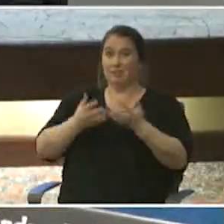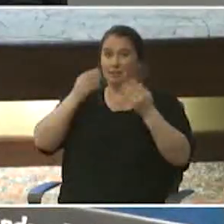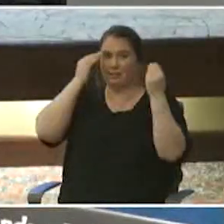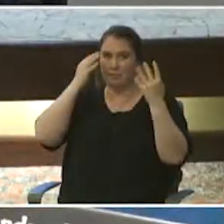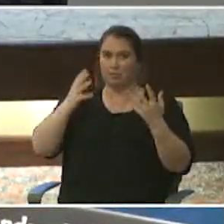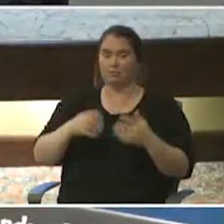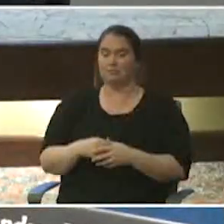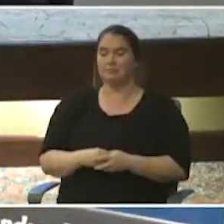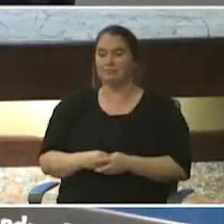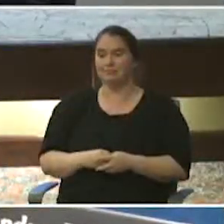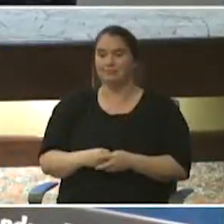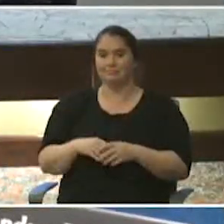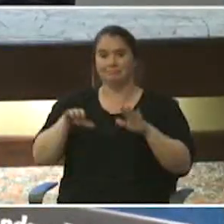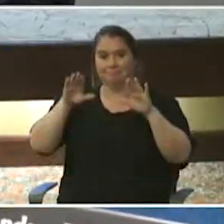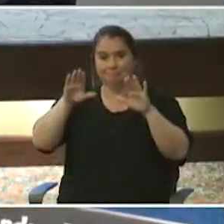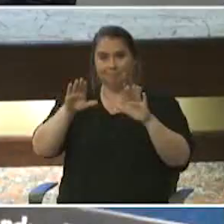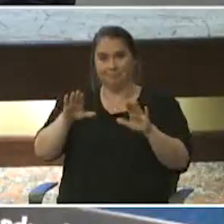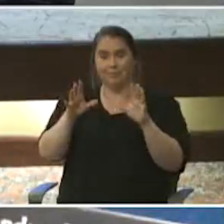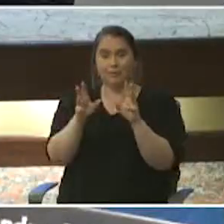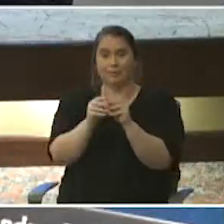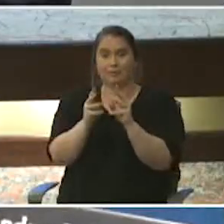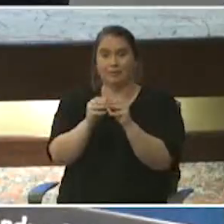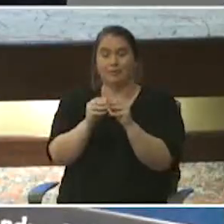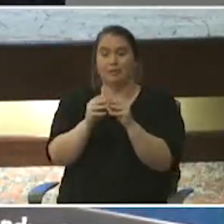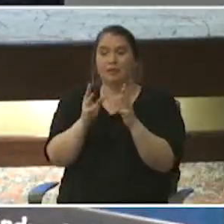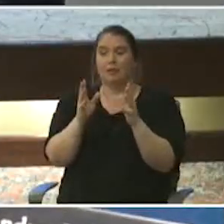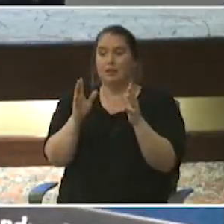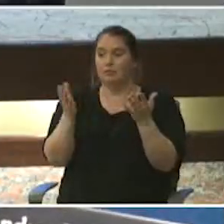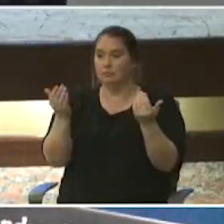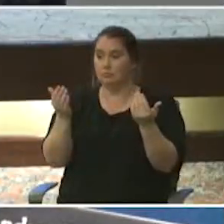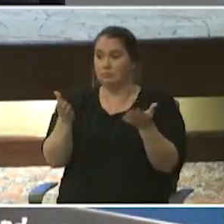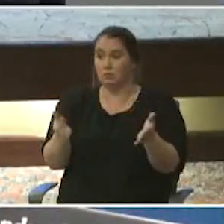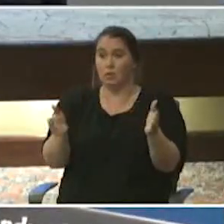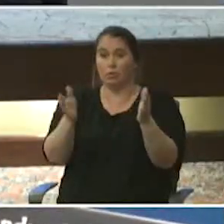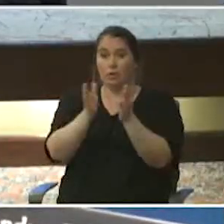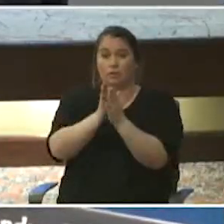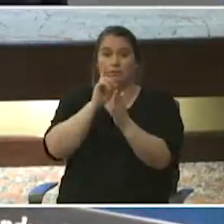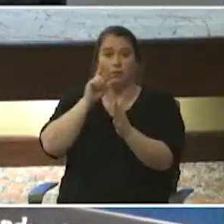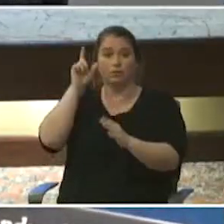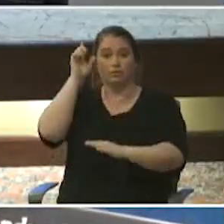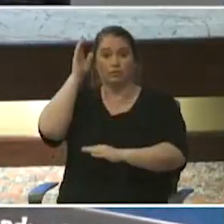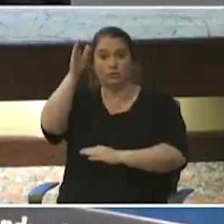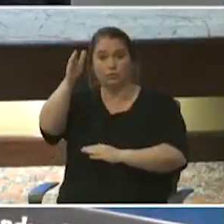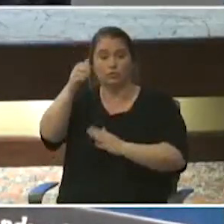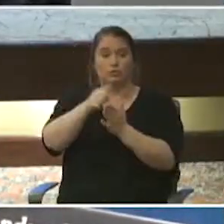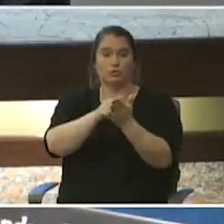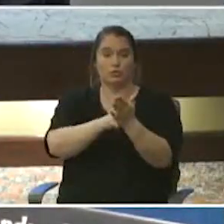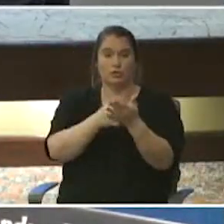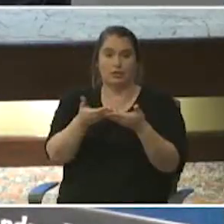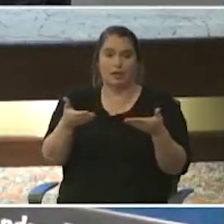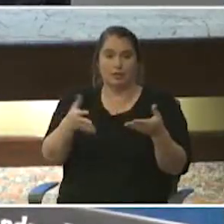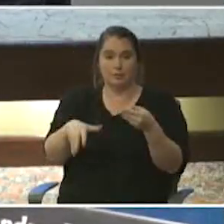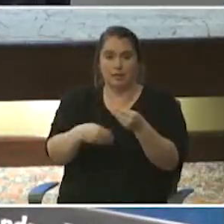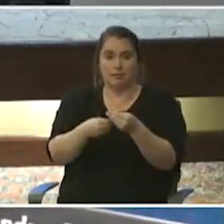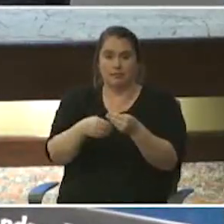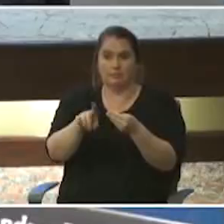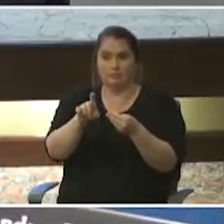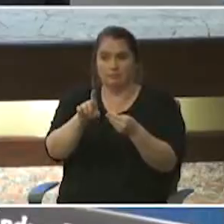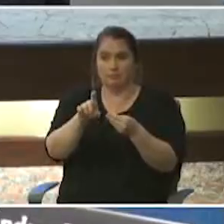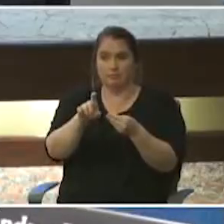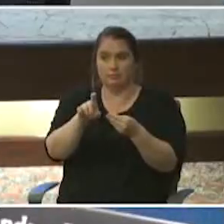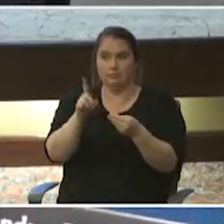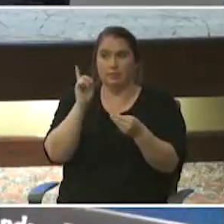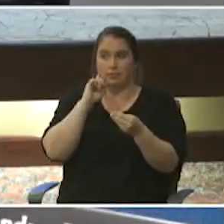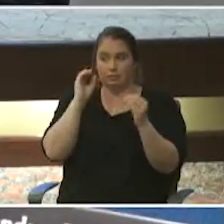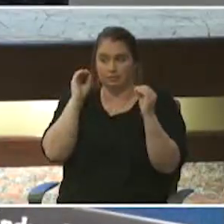it. Great meeting. Do we have any requests for future agenda items, the council members? Hearing none,